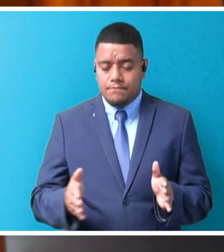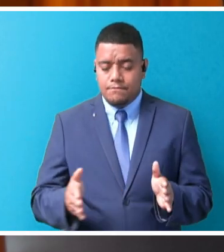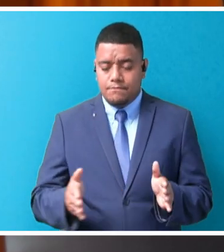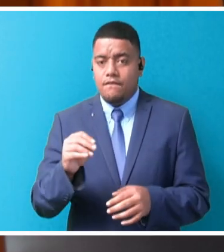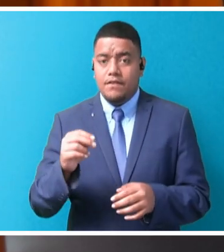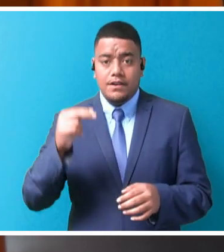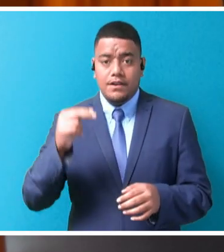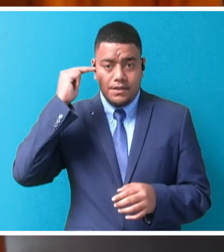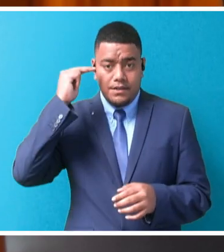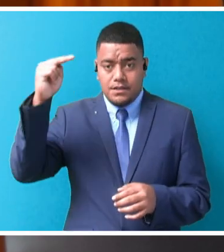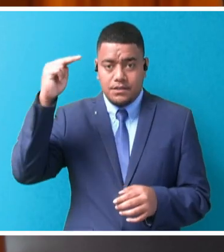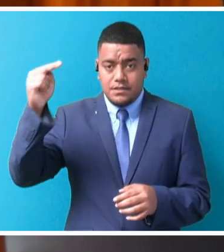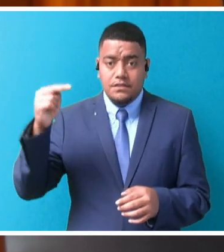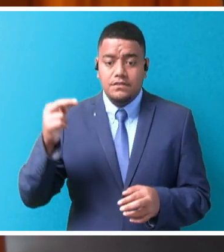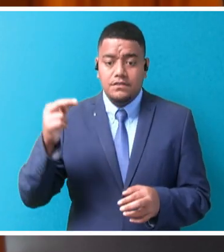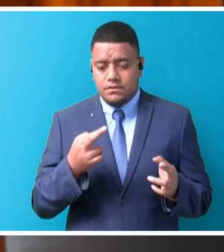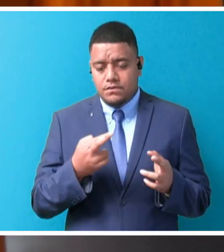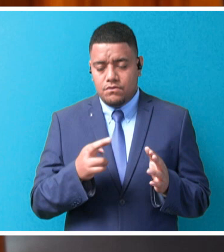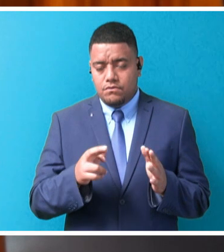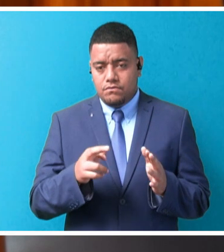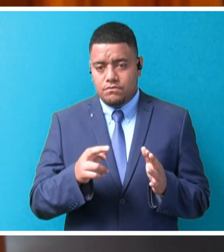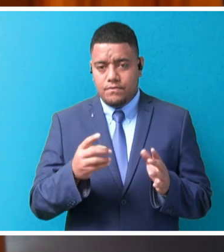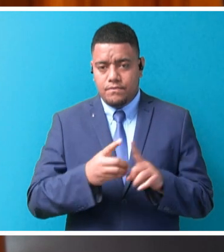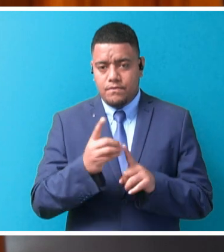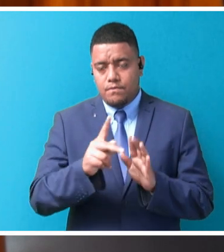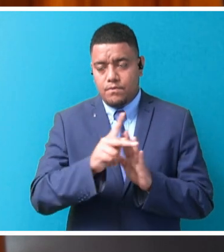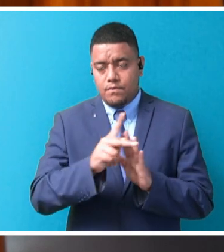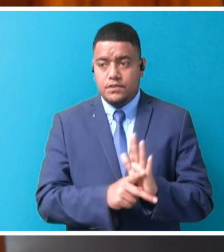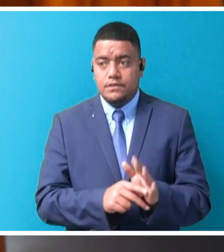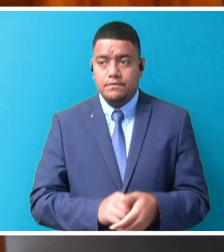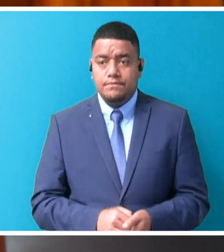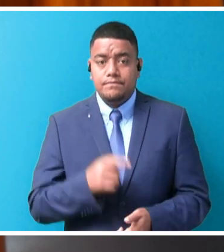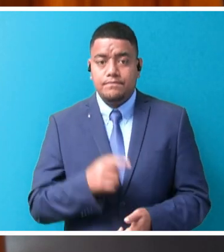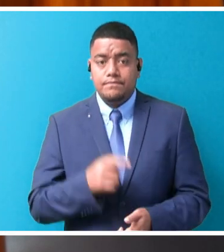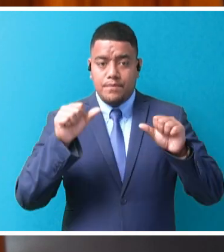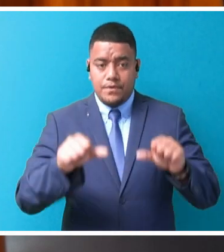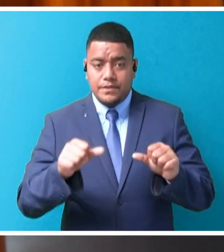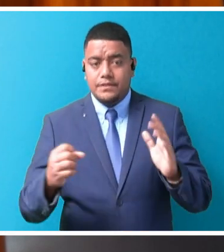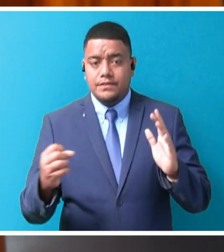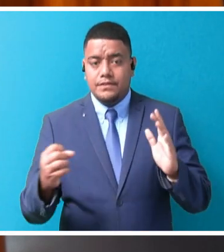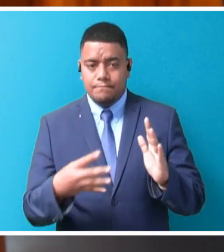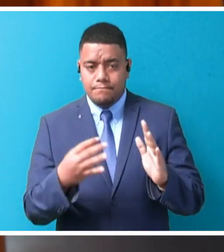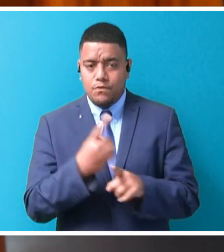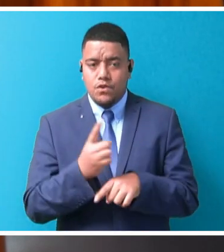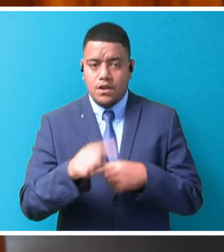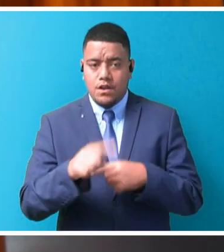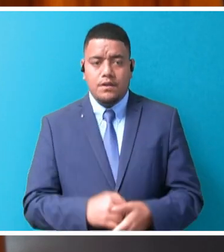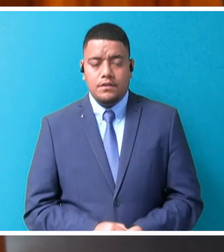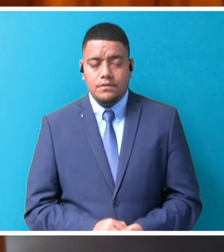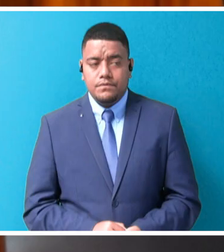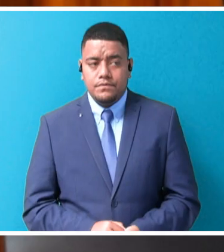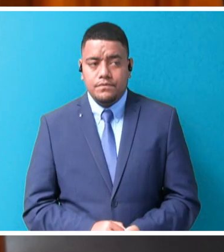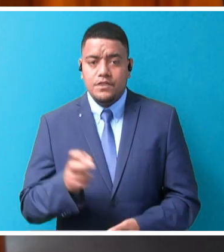the National Rural Development Policy. Mr. Speaker, sir, His Excellency the President highlighted the expansion